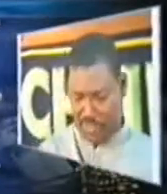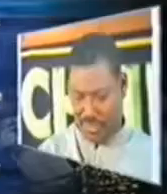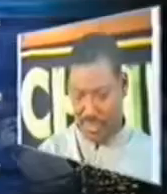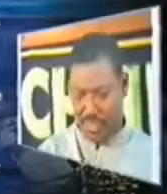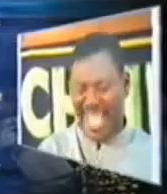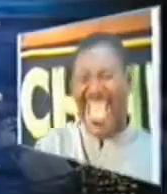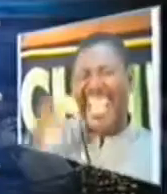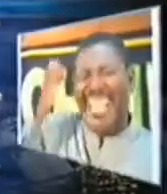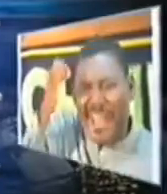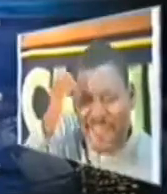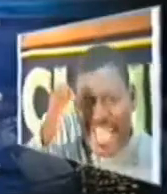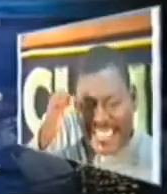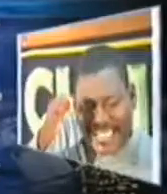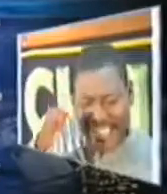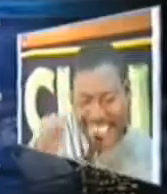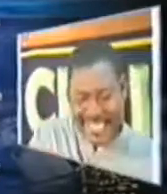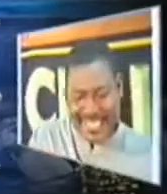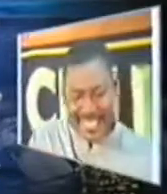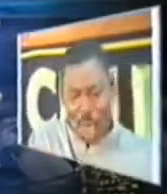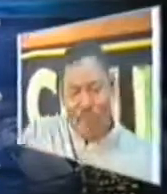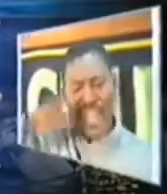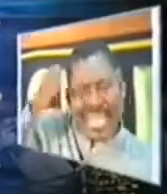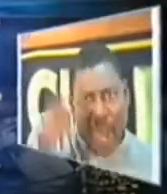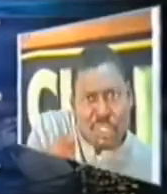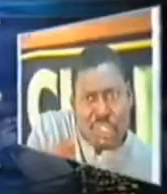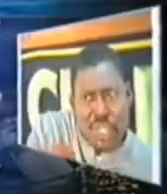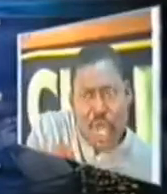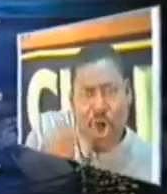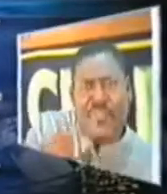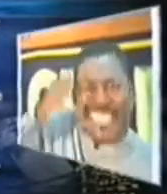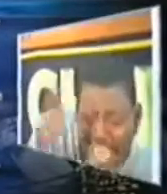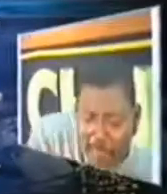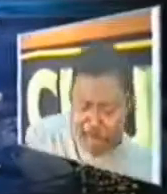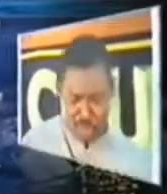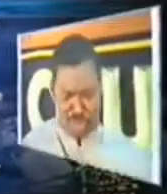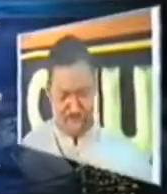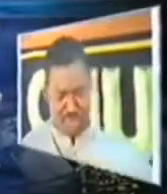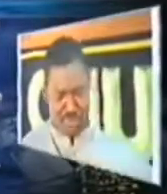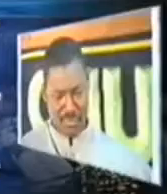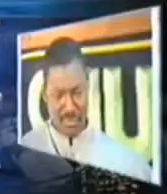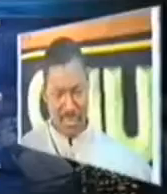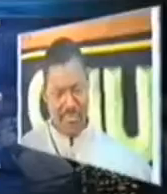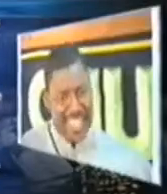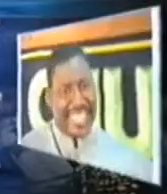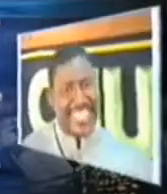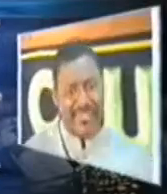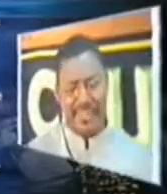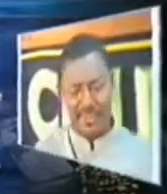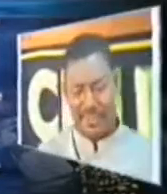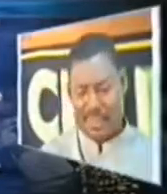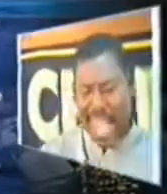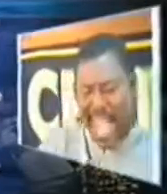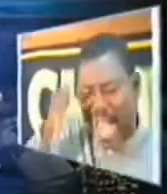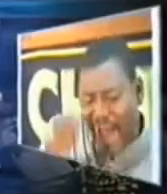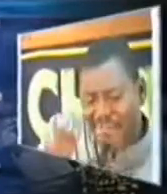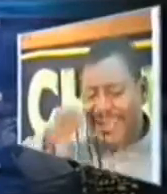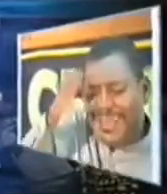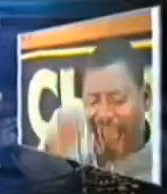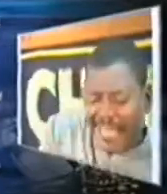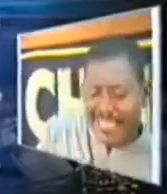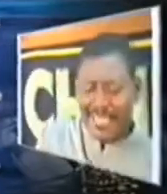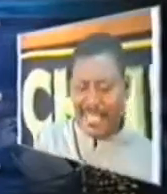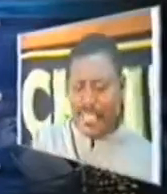encouragement a Levite of the country of Cyprus verse 37